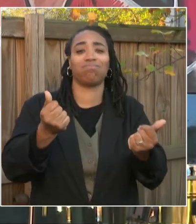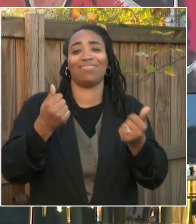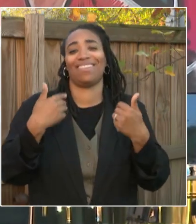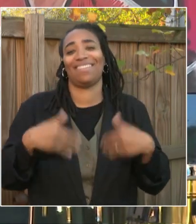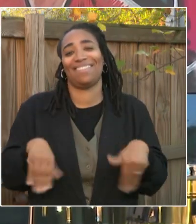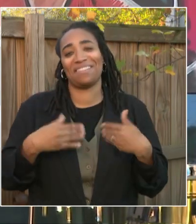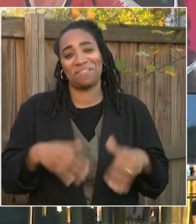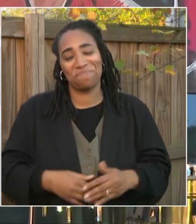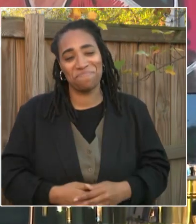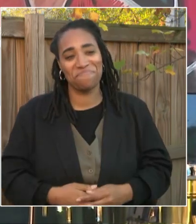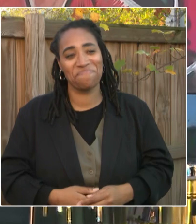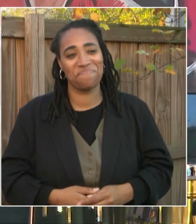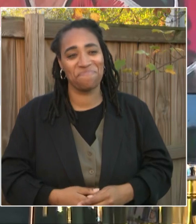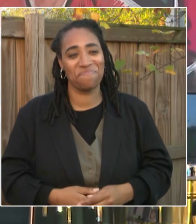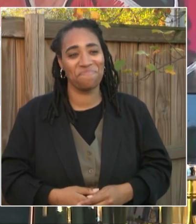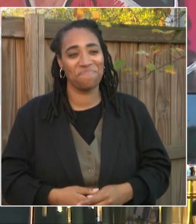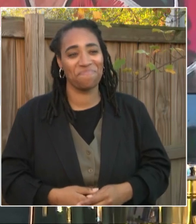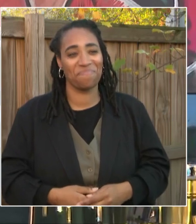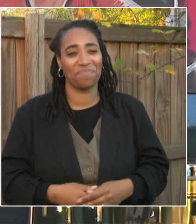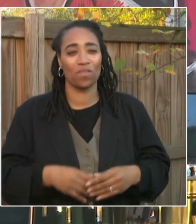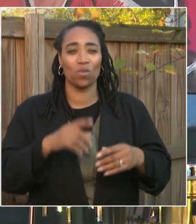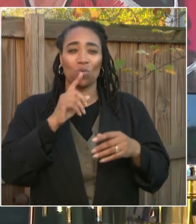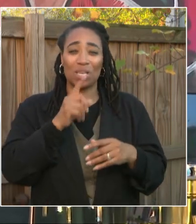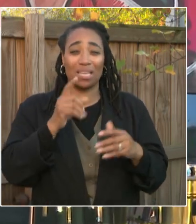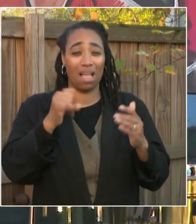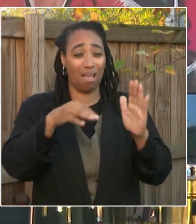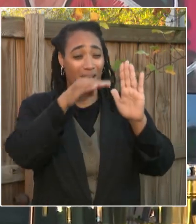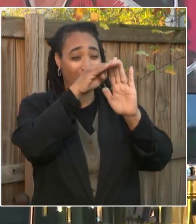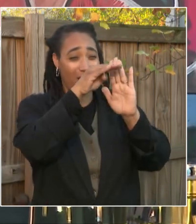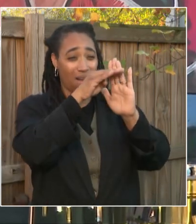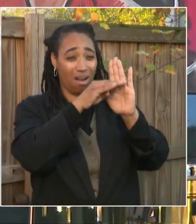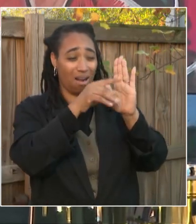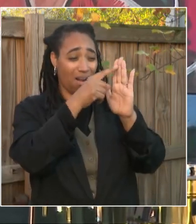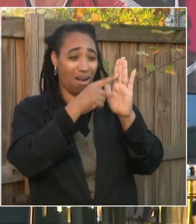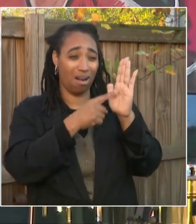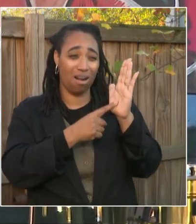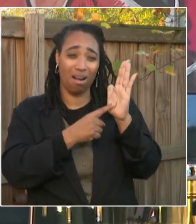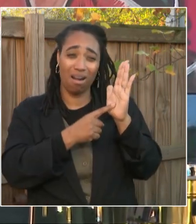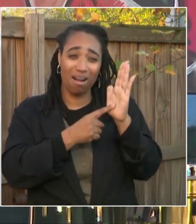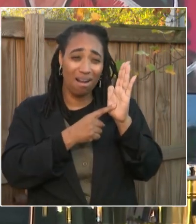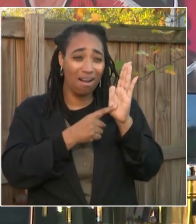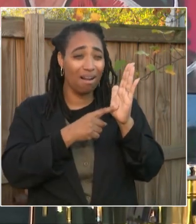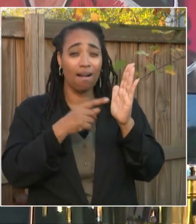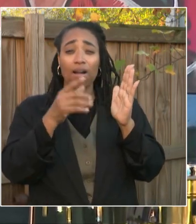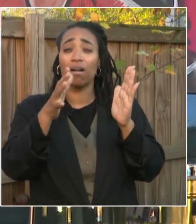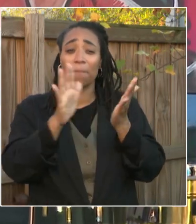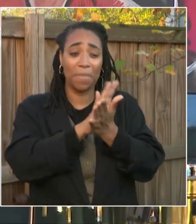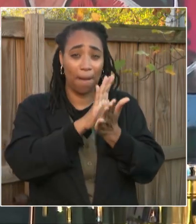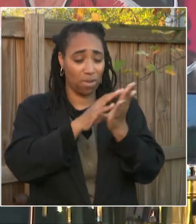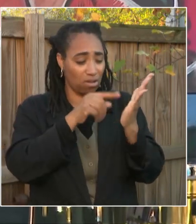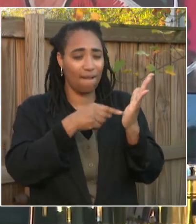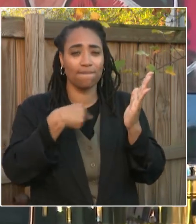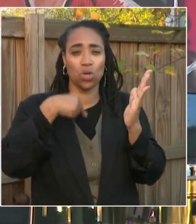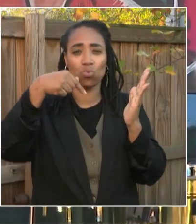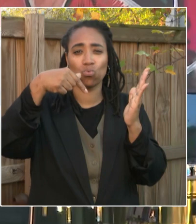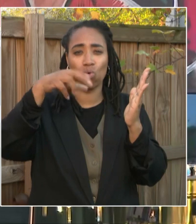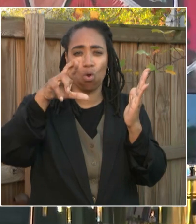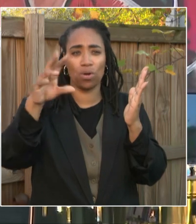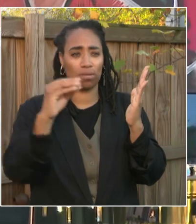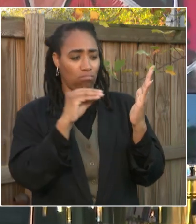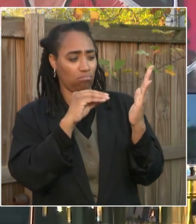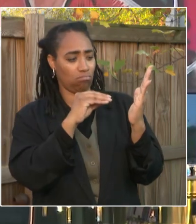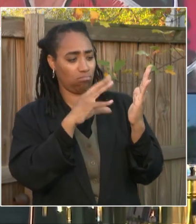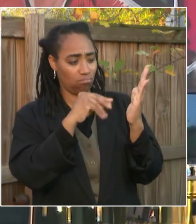some menus and brochures around here. They have a QR code on the back of them. You can donate, y'all. You scan